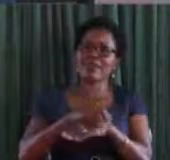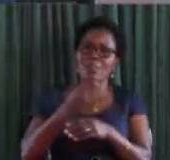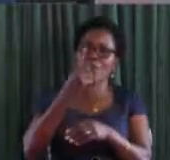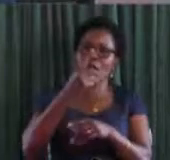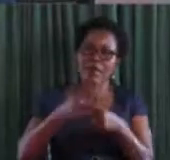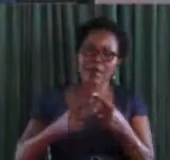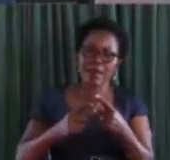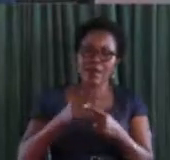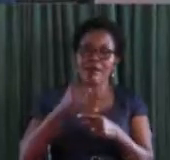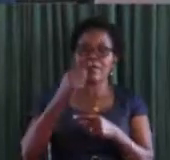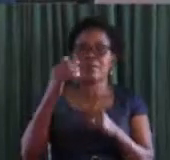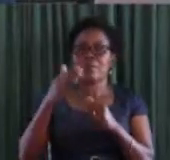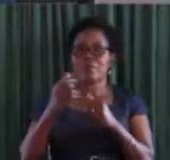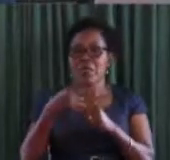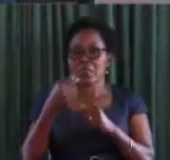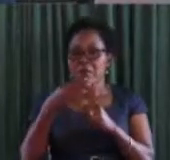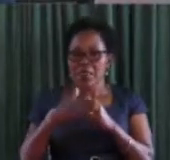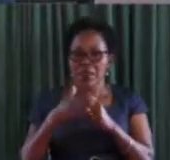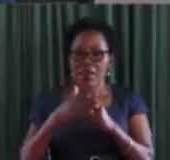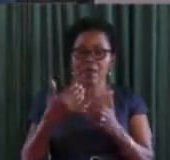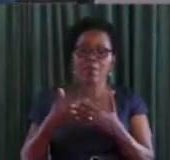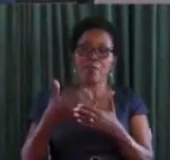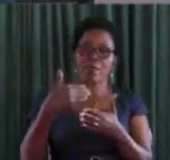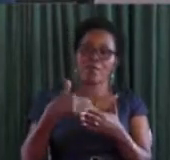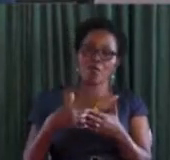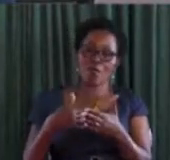months before